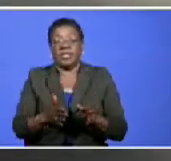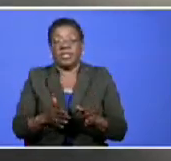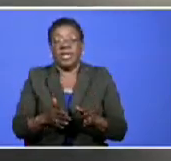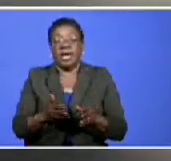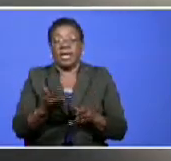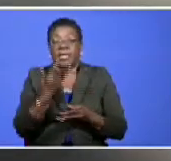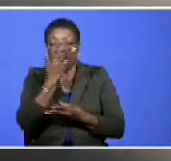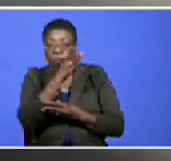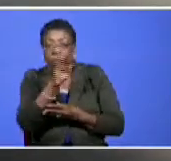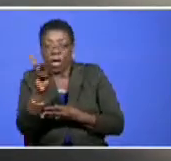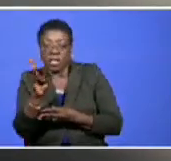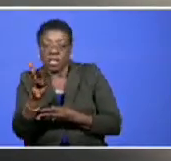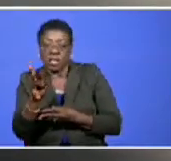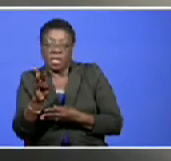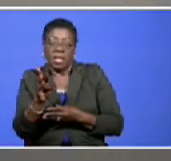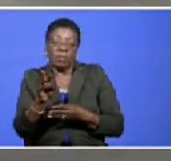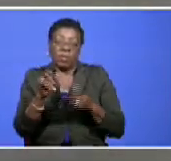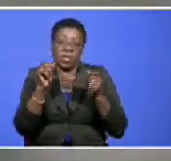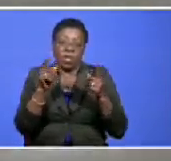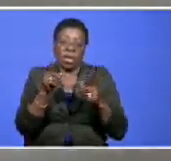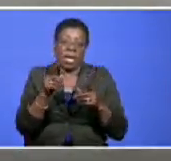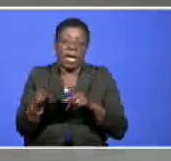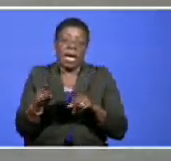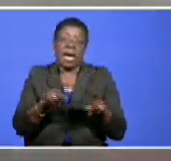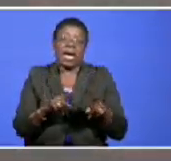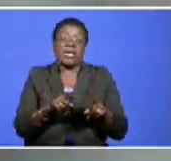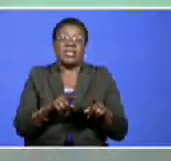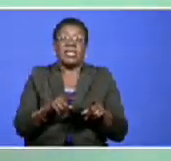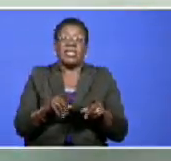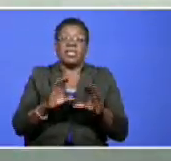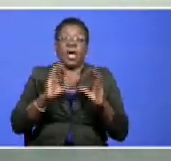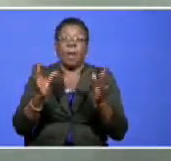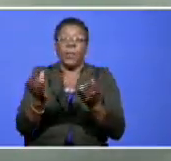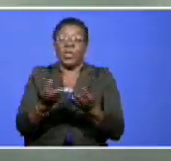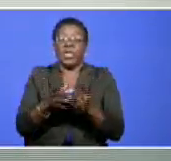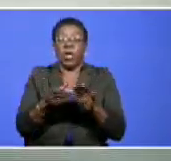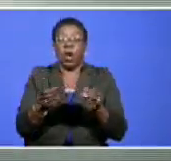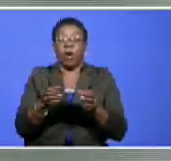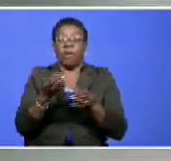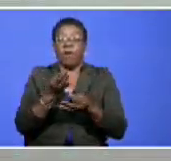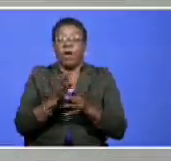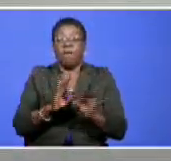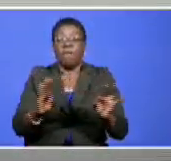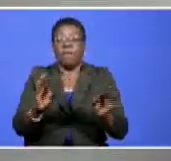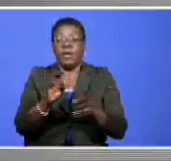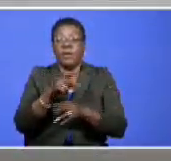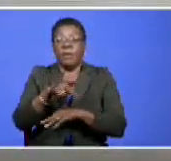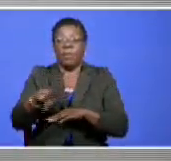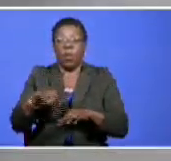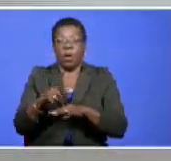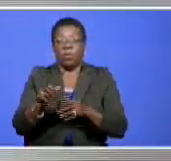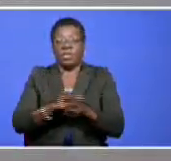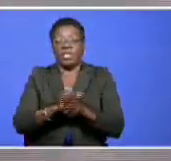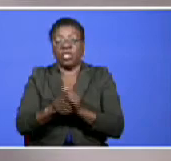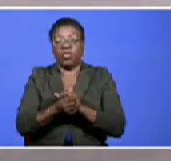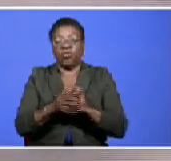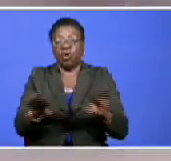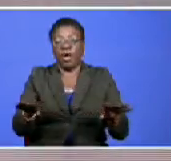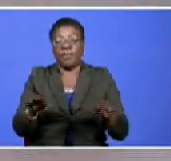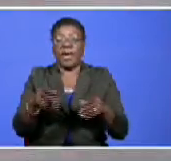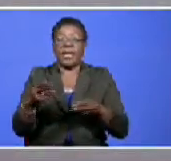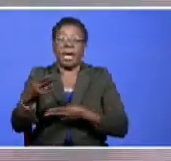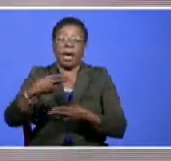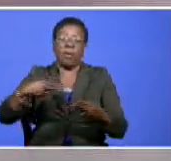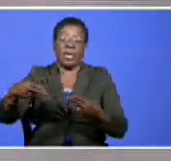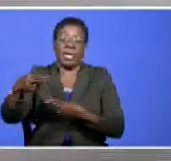shock and sadness as my beloved community of Freeport and also Abaco has absolutely been destroyed by Hurricane